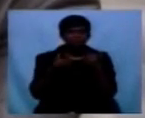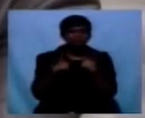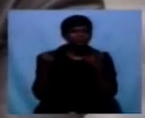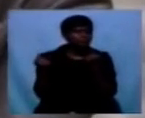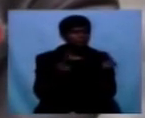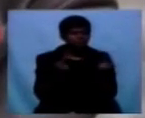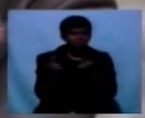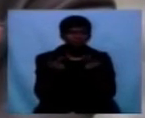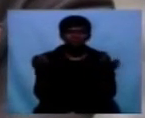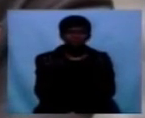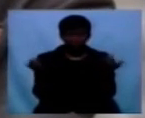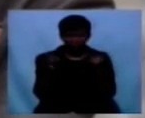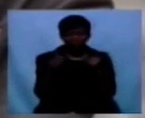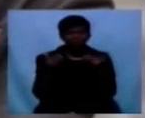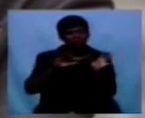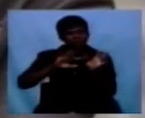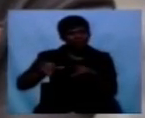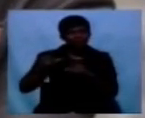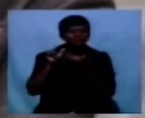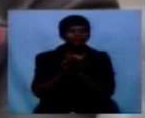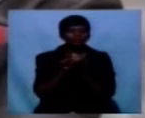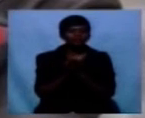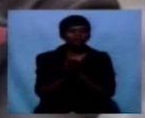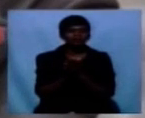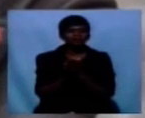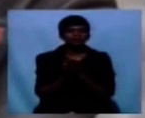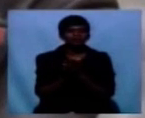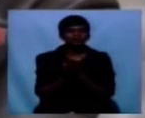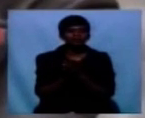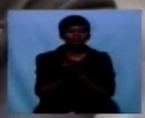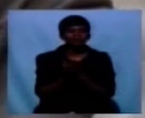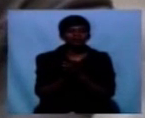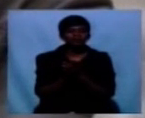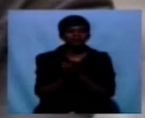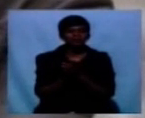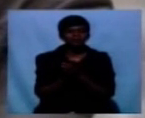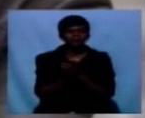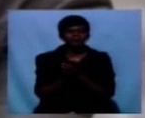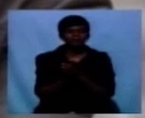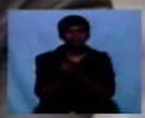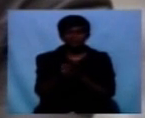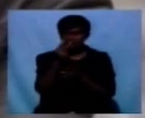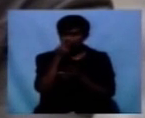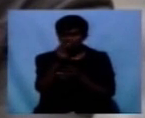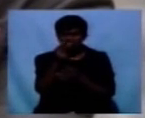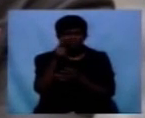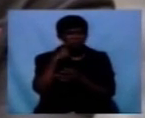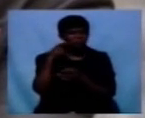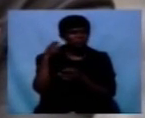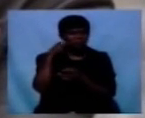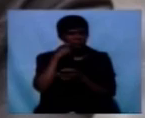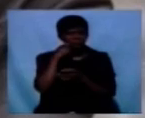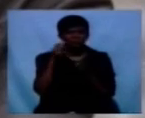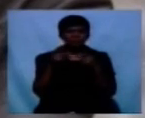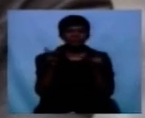Grevaj. When you are leaving Lusaka, you are bidden bye-bye by the slums.